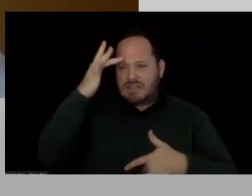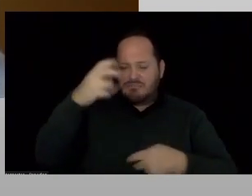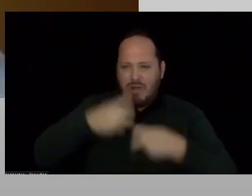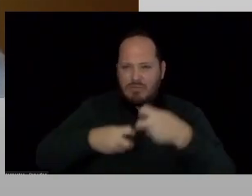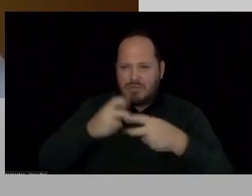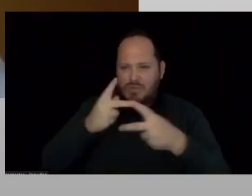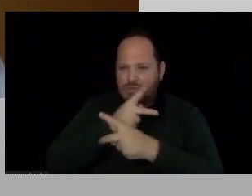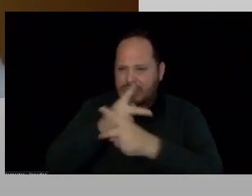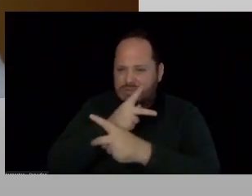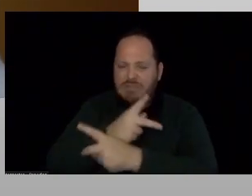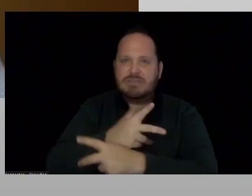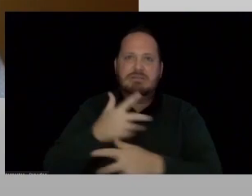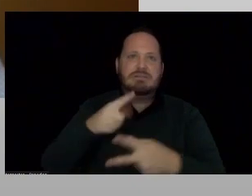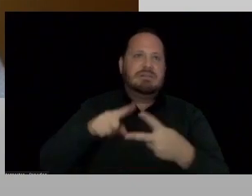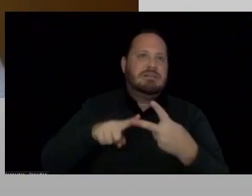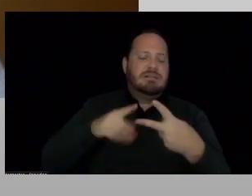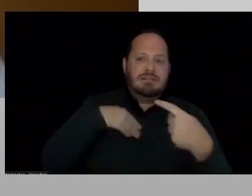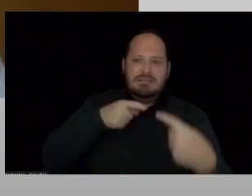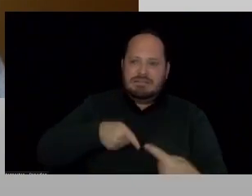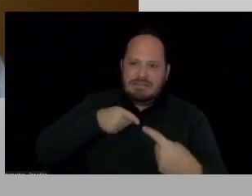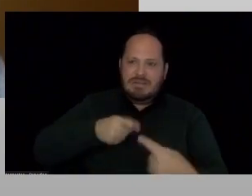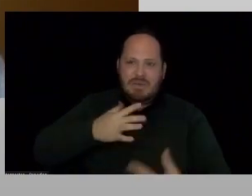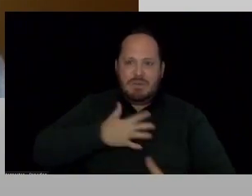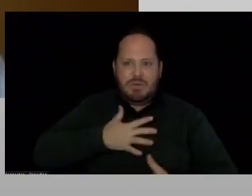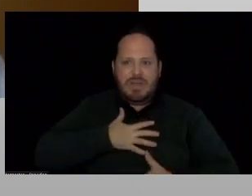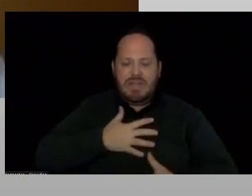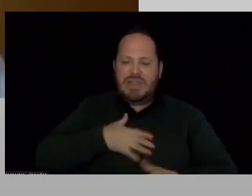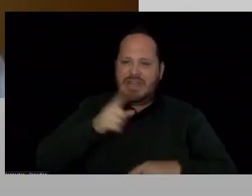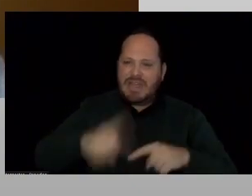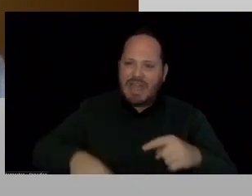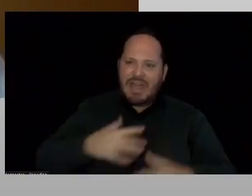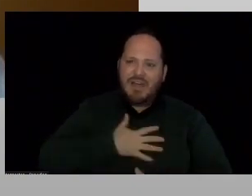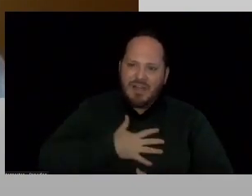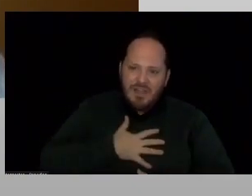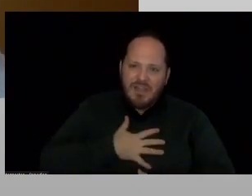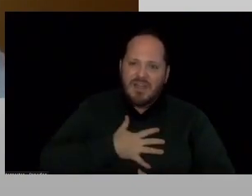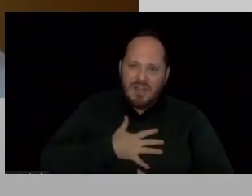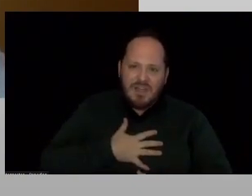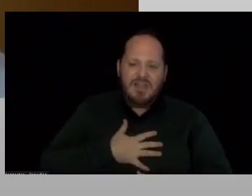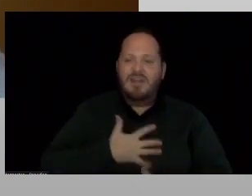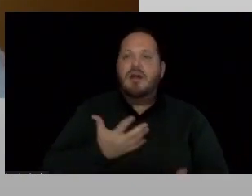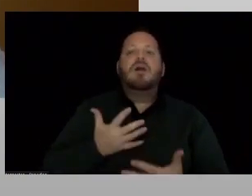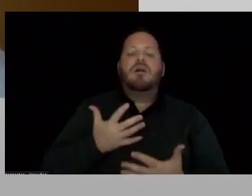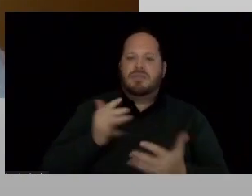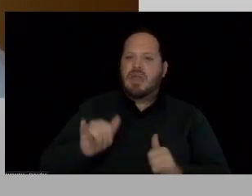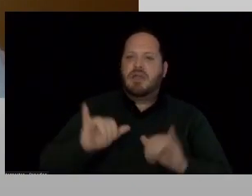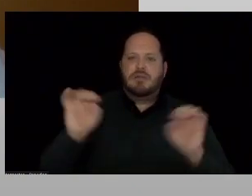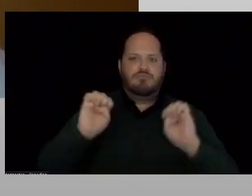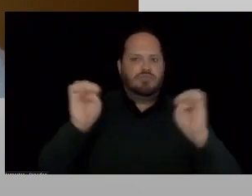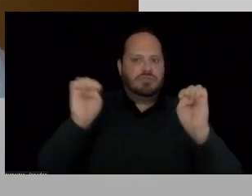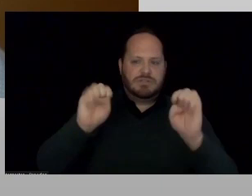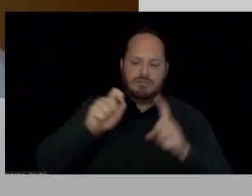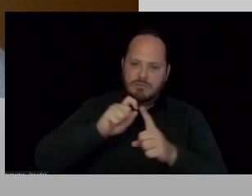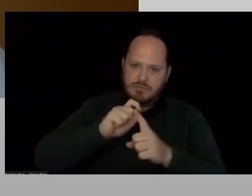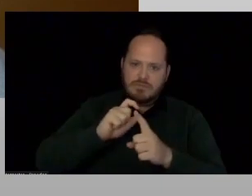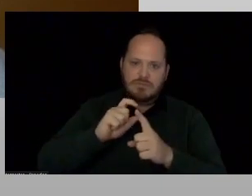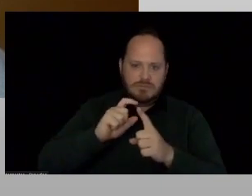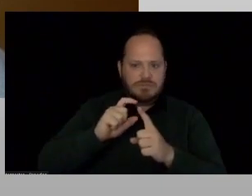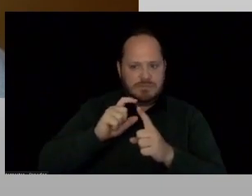like you cannot catch your breath, these are emergencies and you should seek immediate medical attention. Clients, same